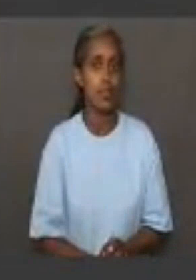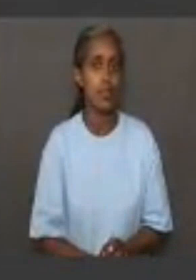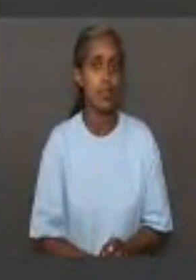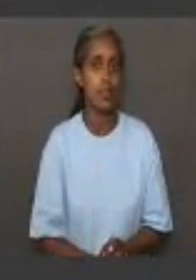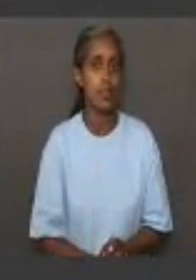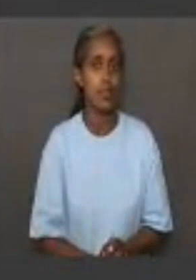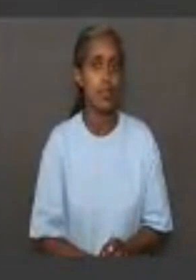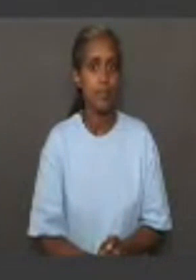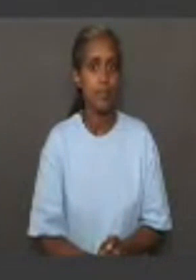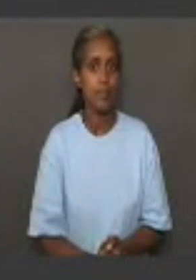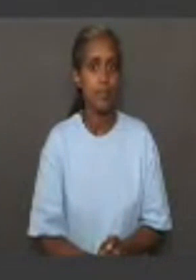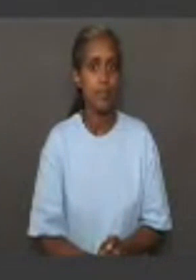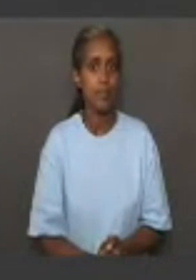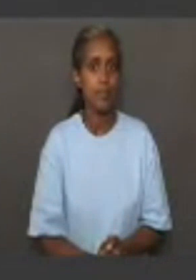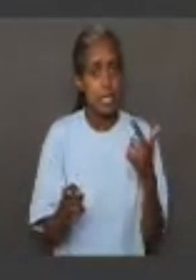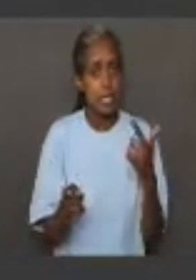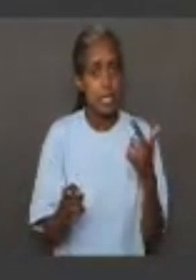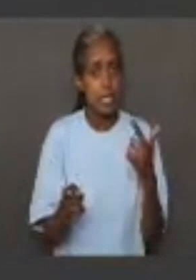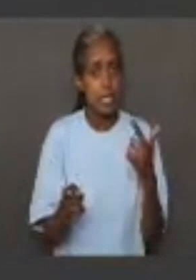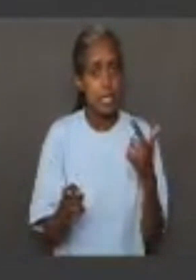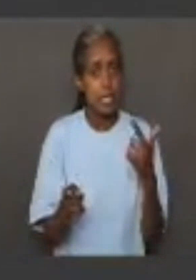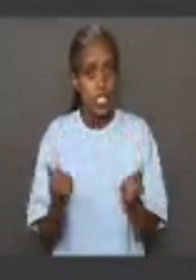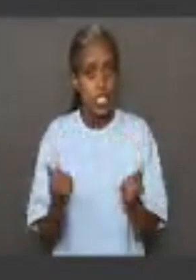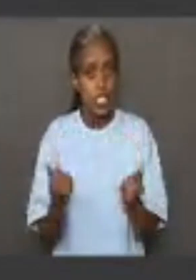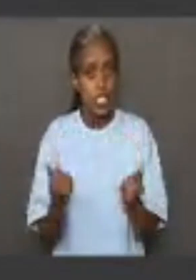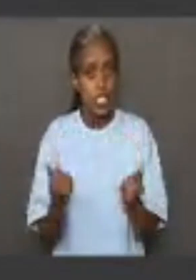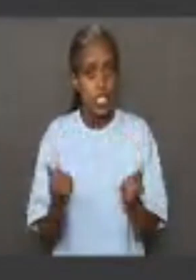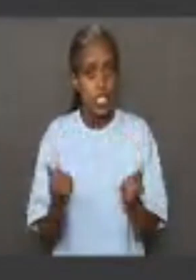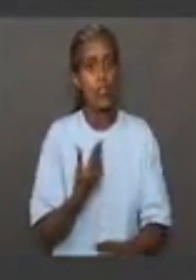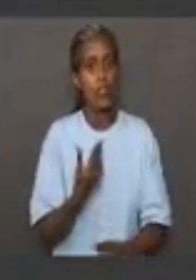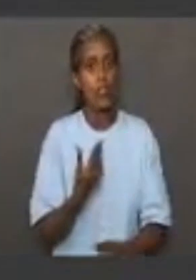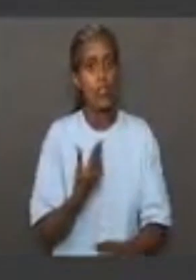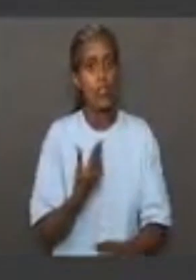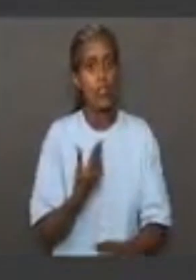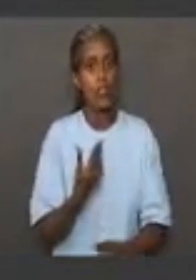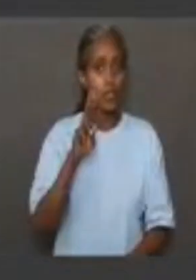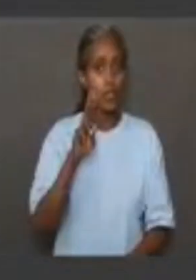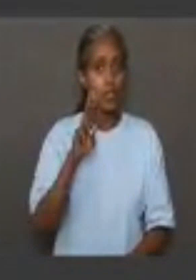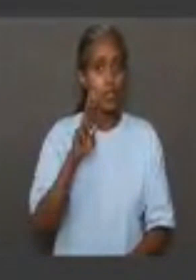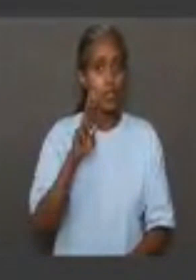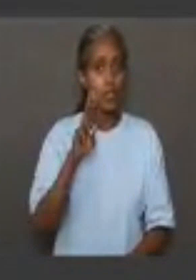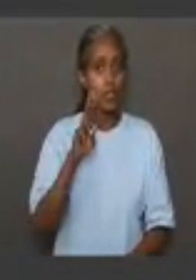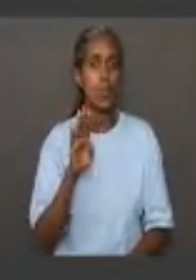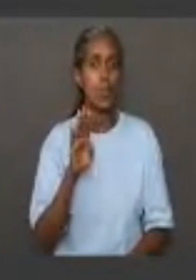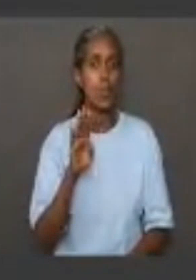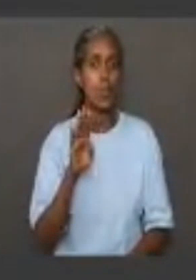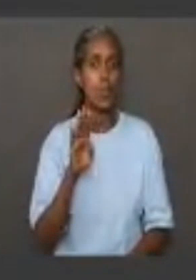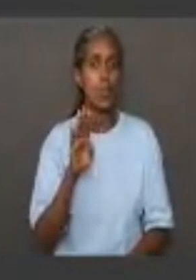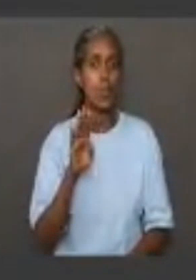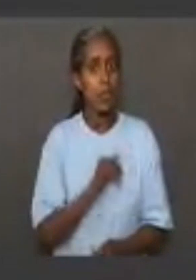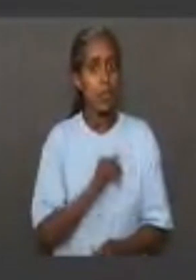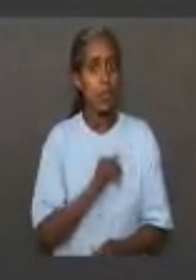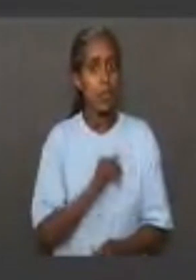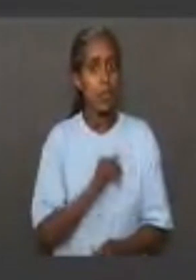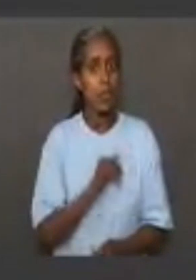The second region has elements of U in B, but not in